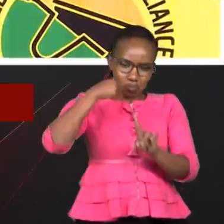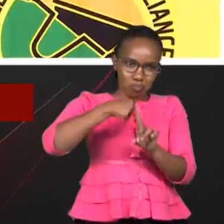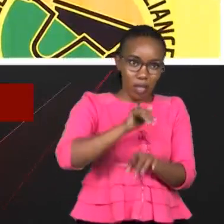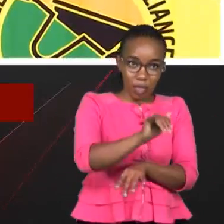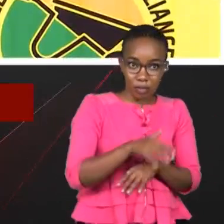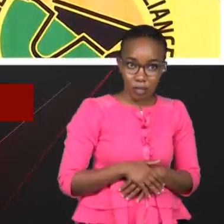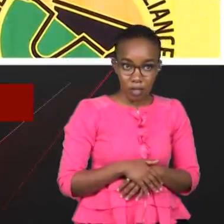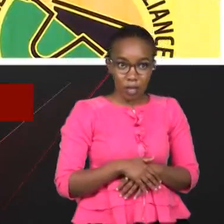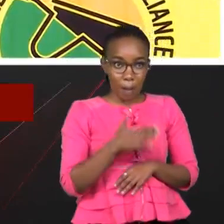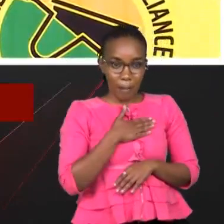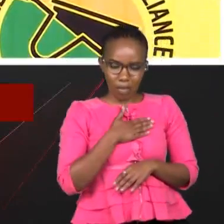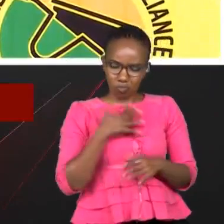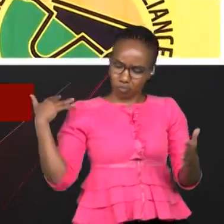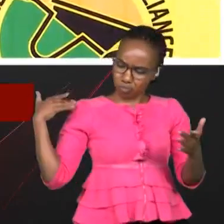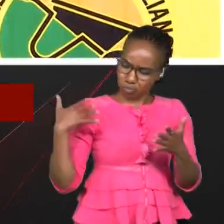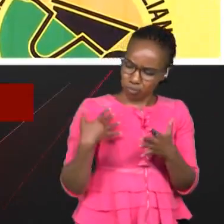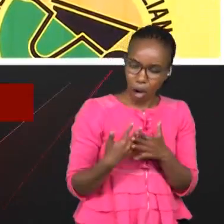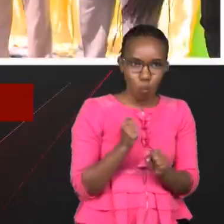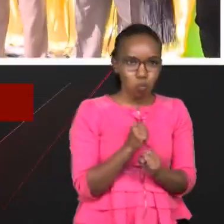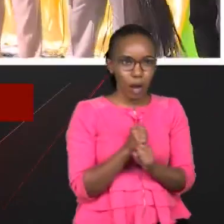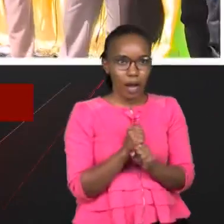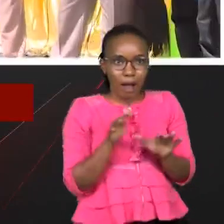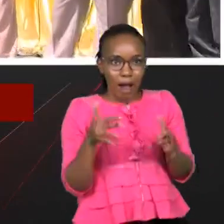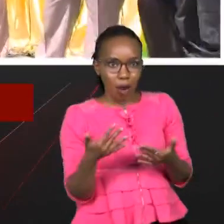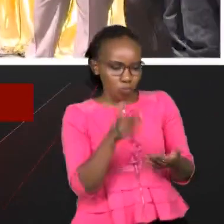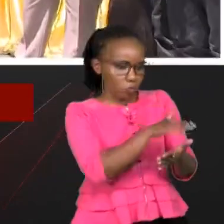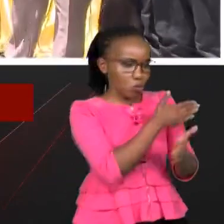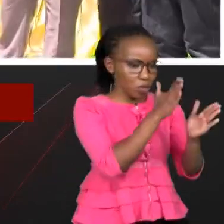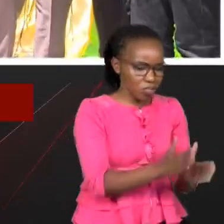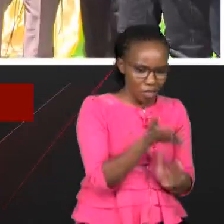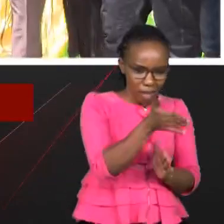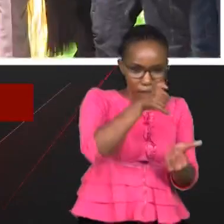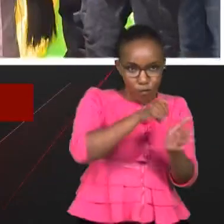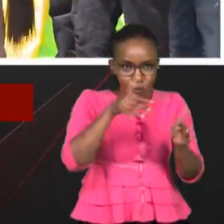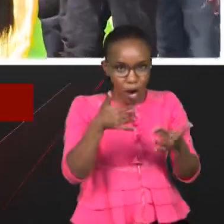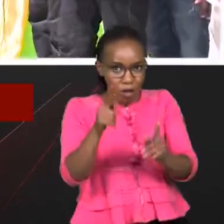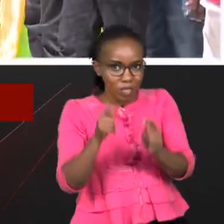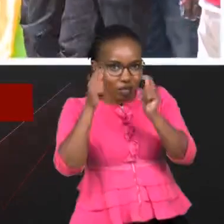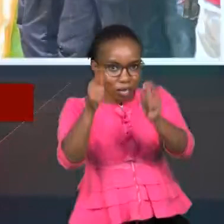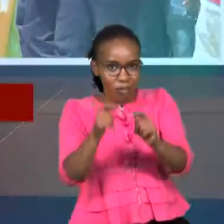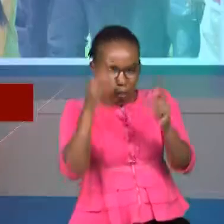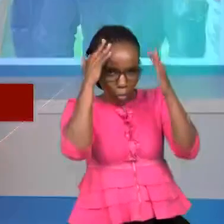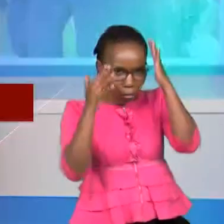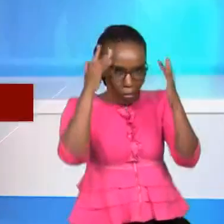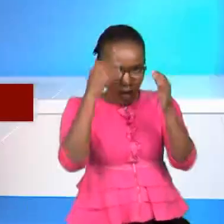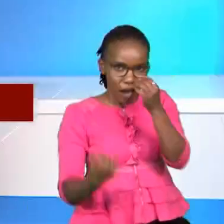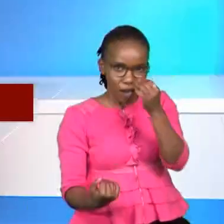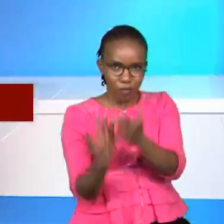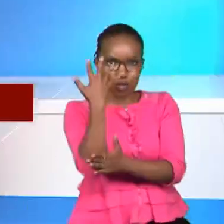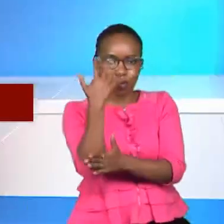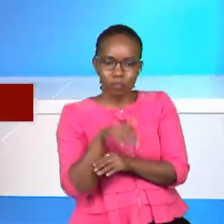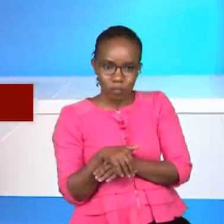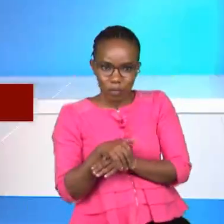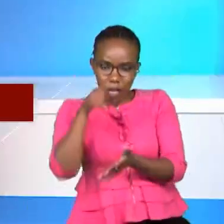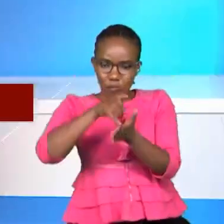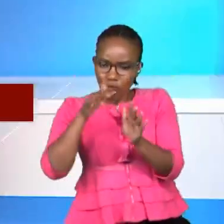look at my track record, it's all about how can we bring artists to the table? How can we bring talented creatives and innovations to the